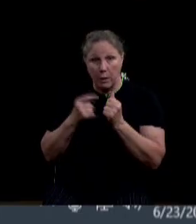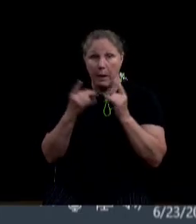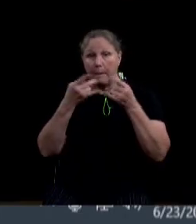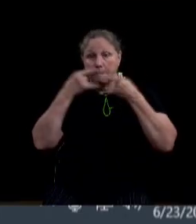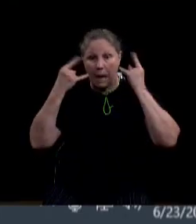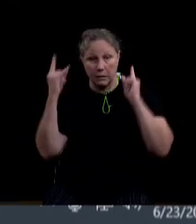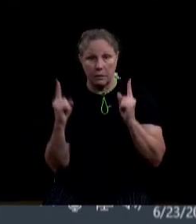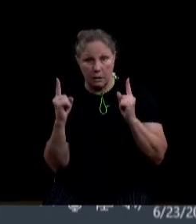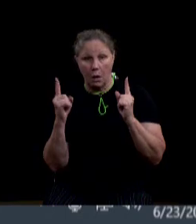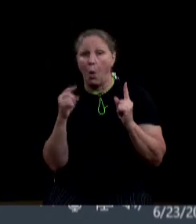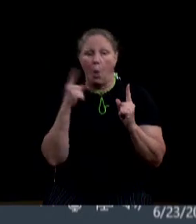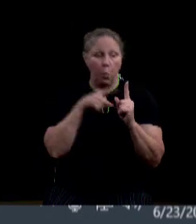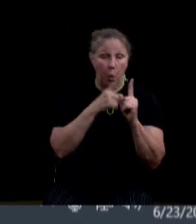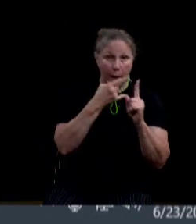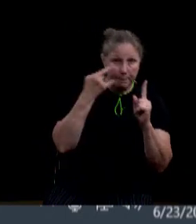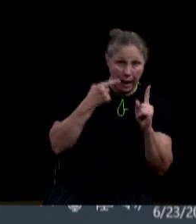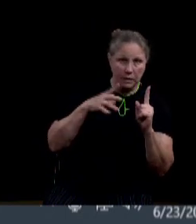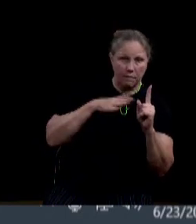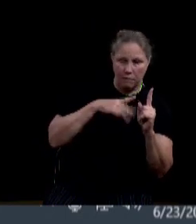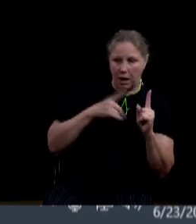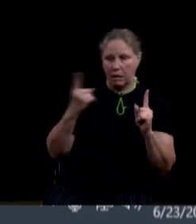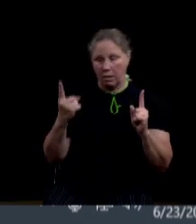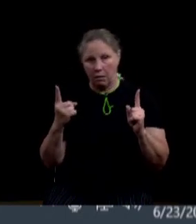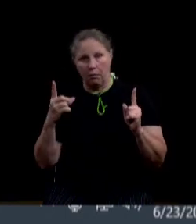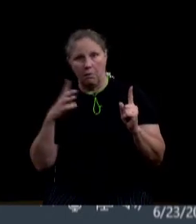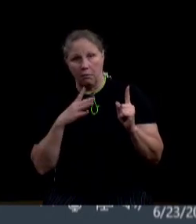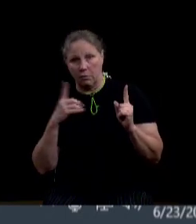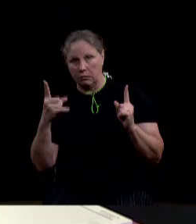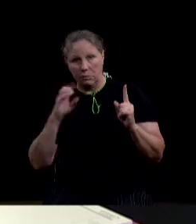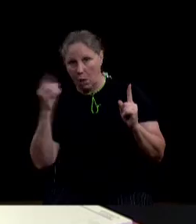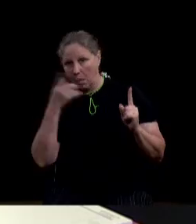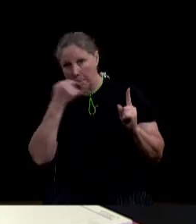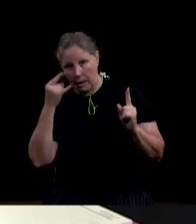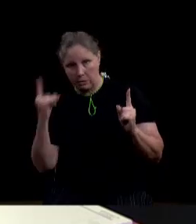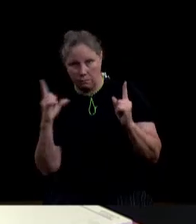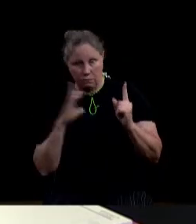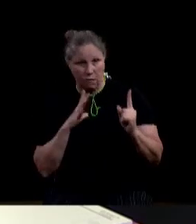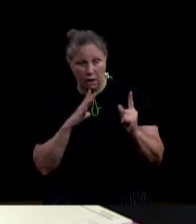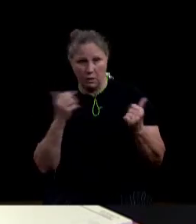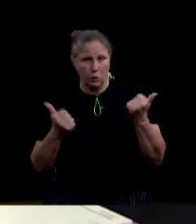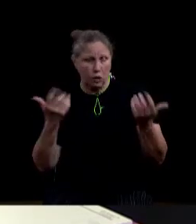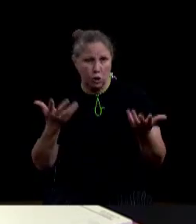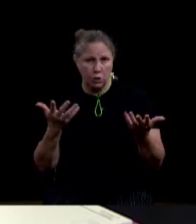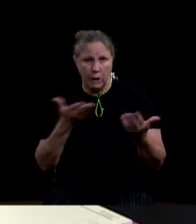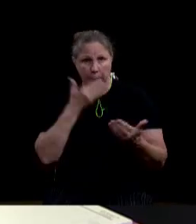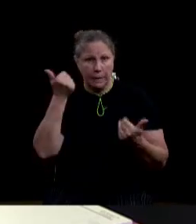a level of effectiveness that's greater? So that comes from